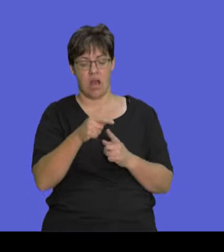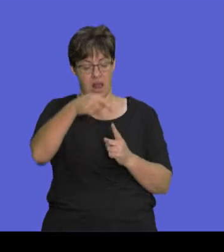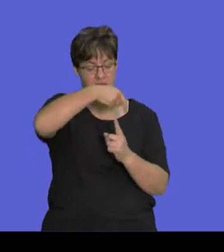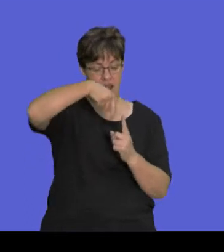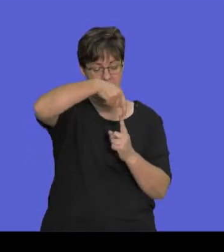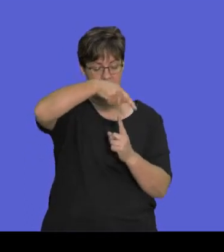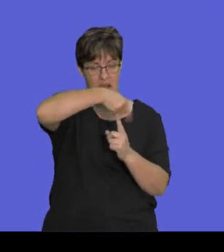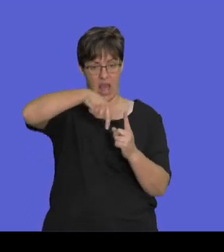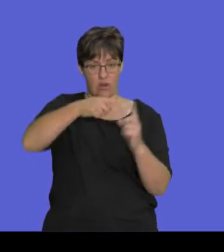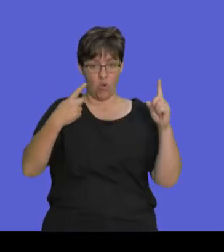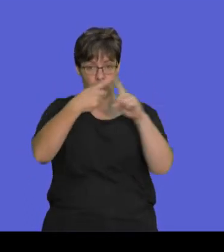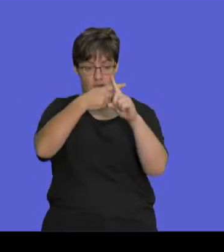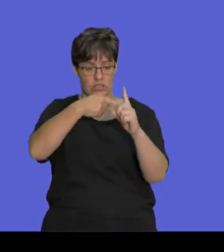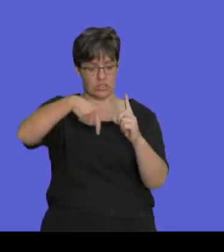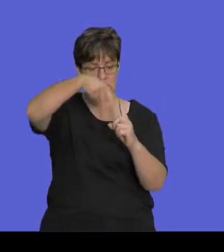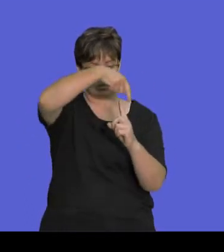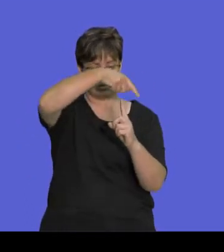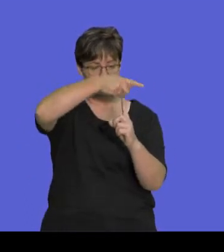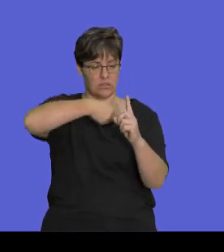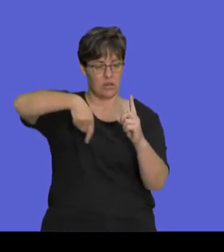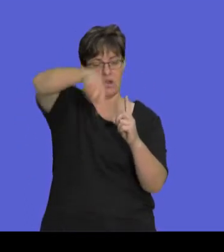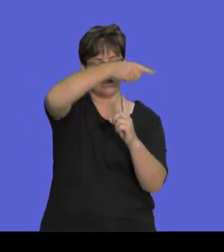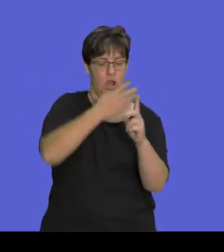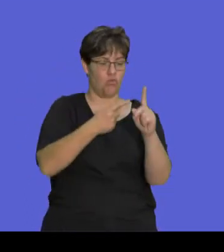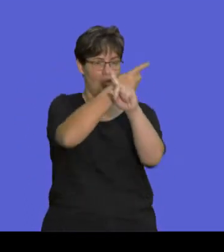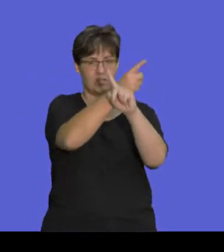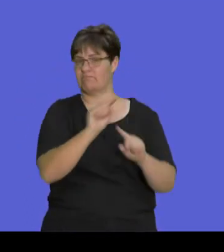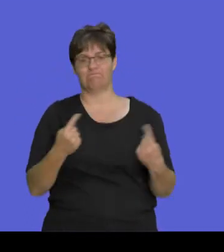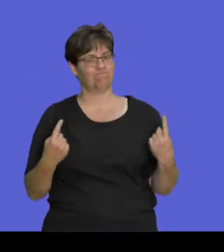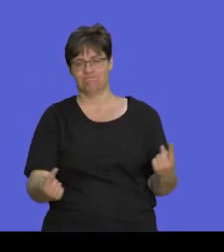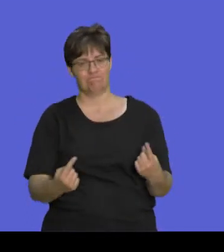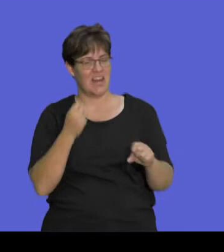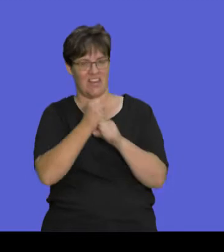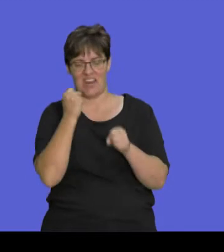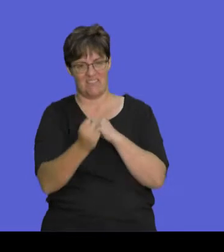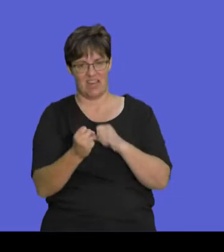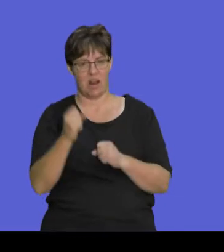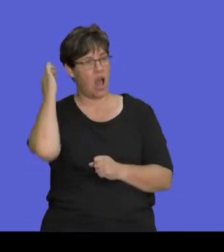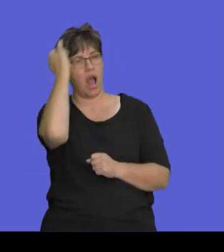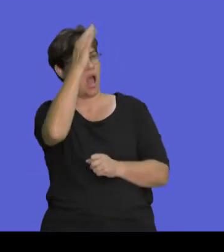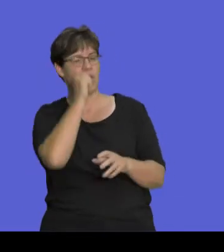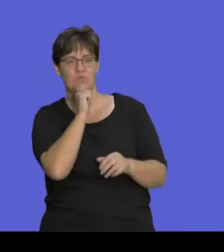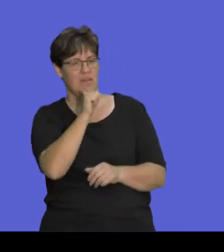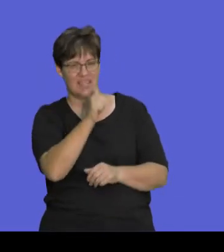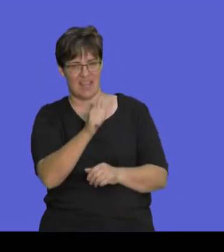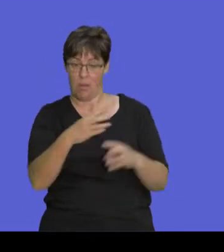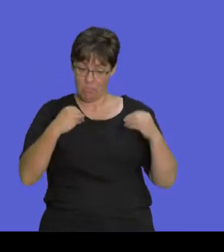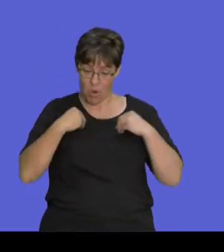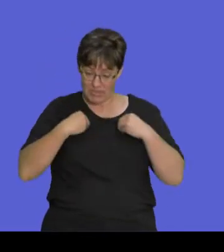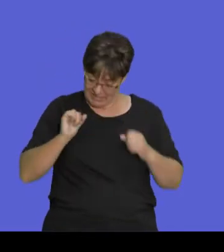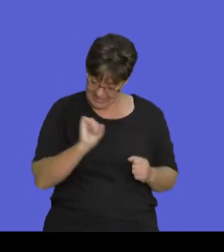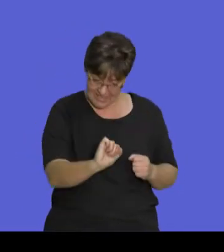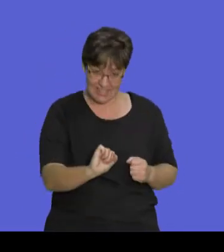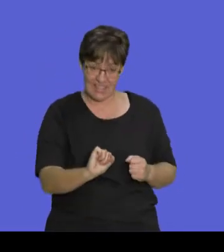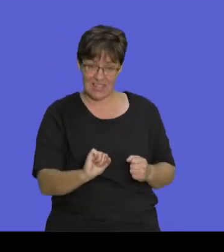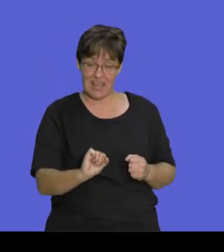lines do not cross. So when you draw the field lines, make sure that these lines, never mind they're imaginary, one of the properties